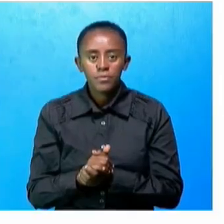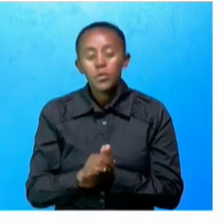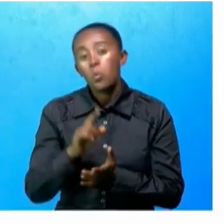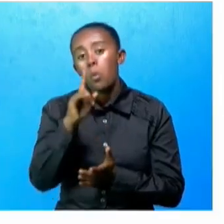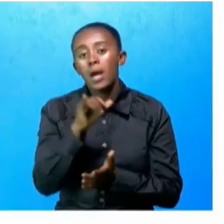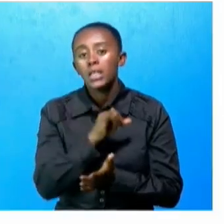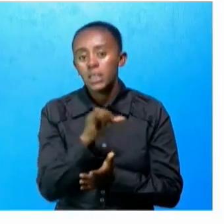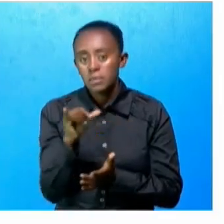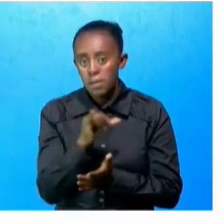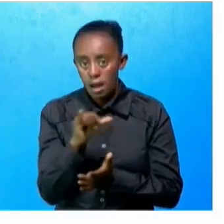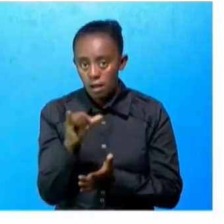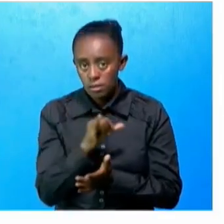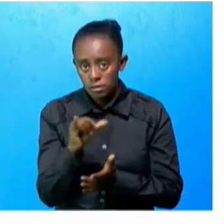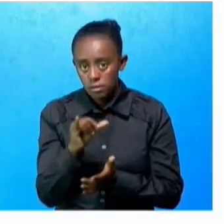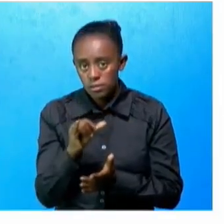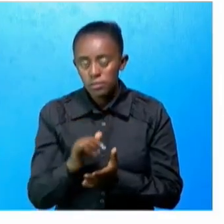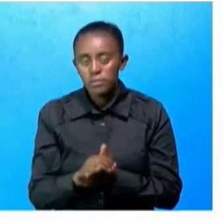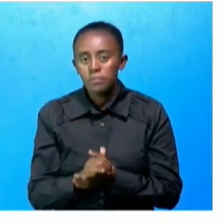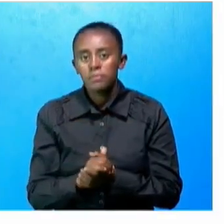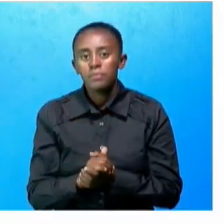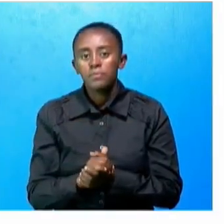similarity